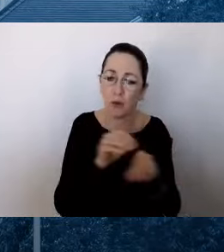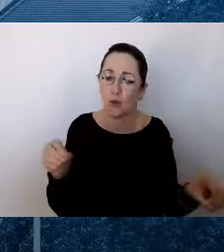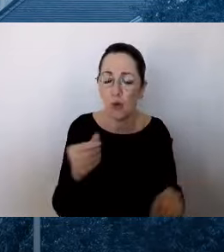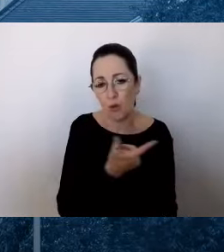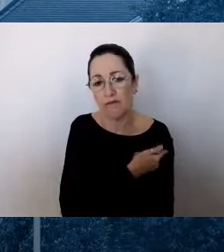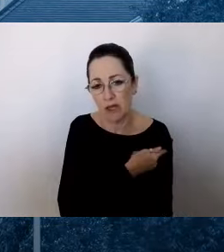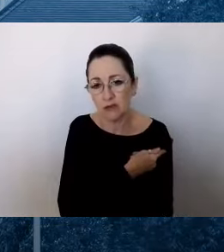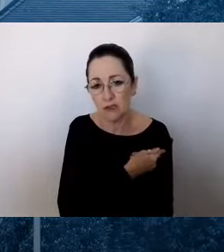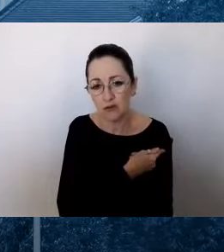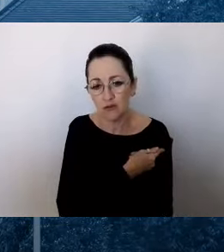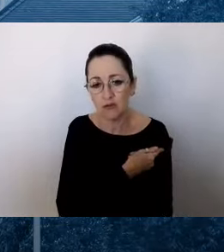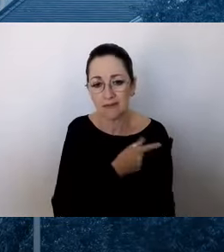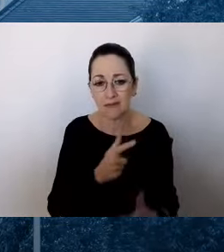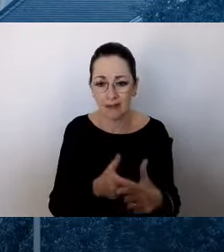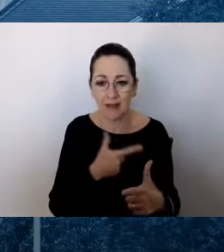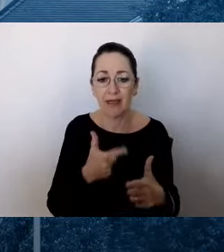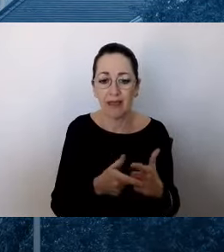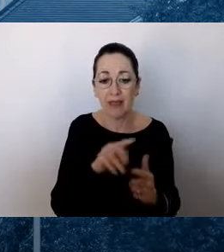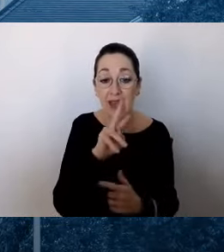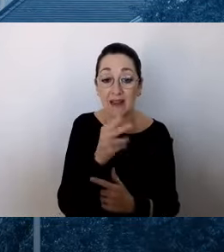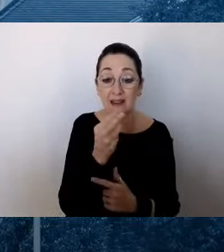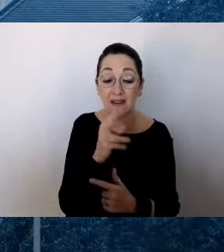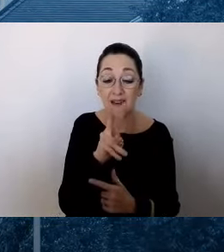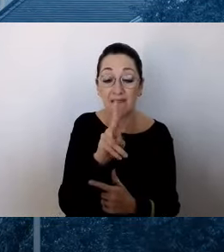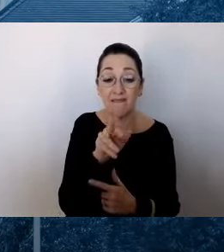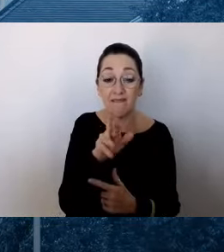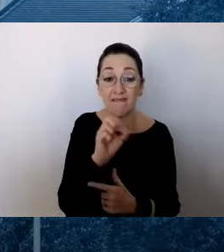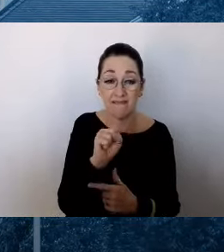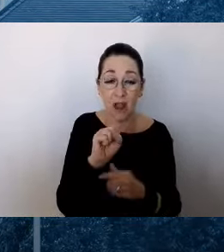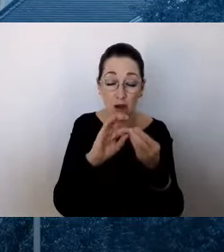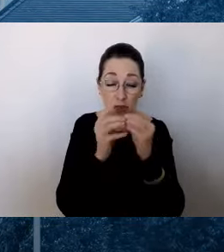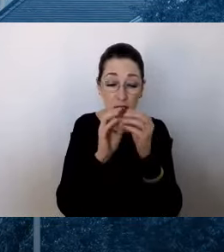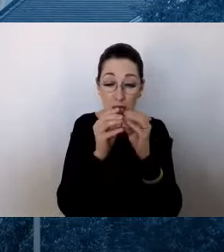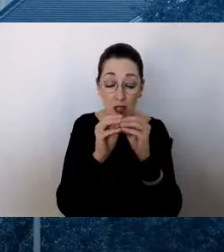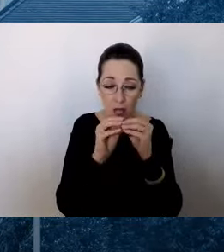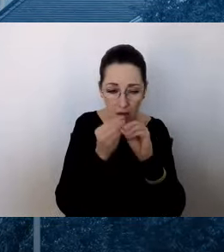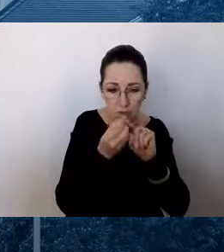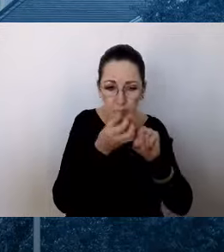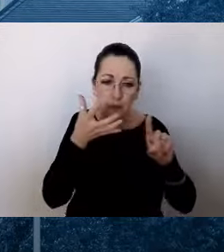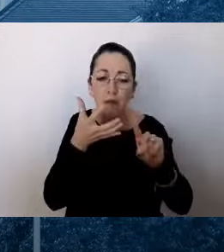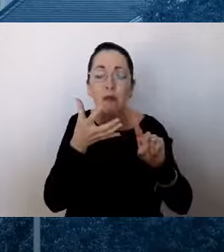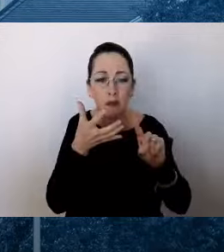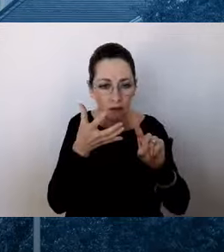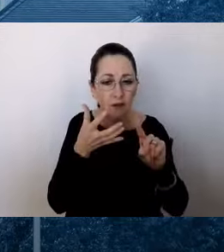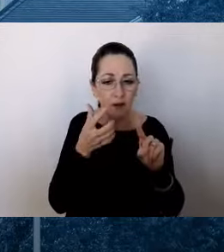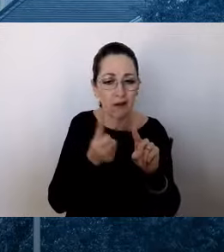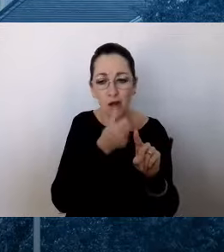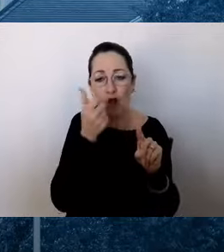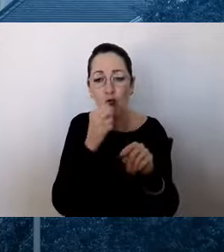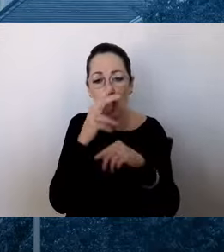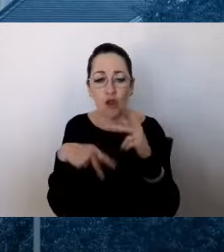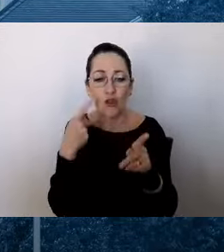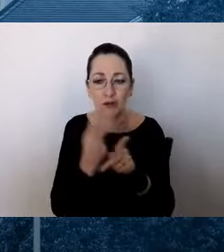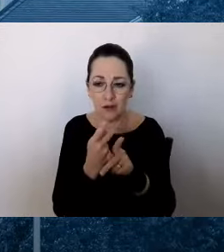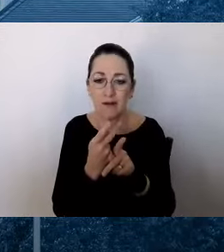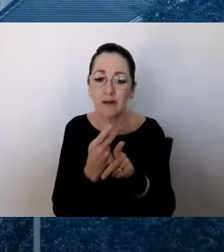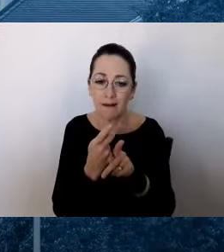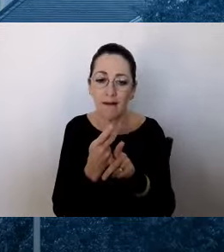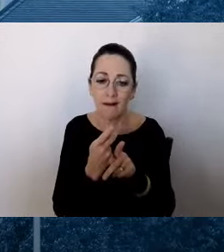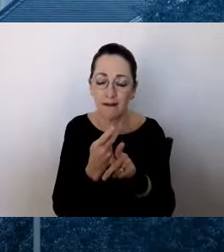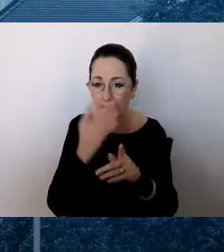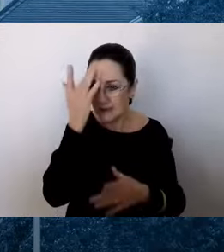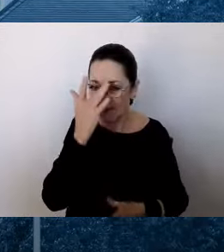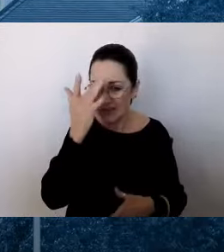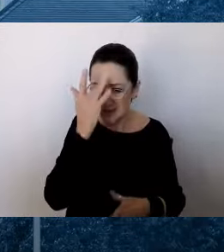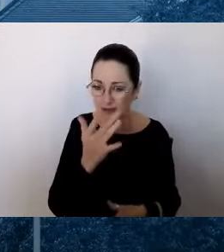are. And so, that's a key piece of why more people need to get vaccinated for us to get out of